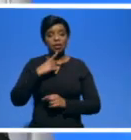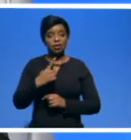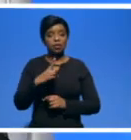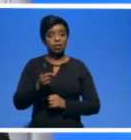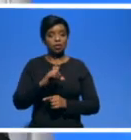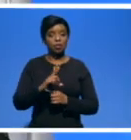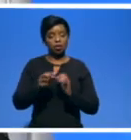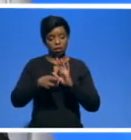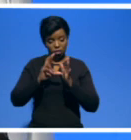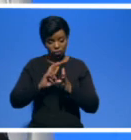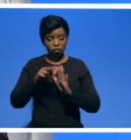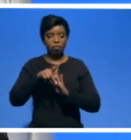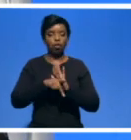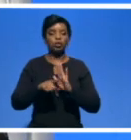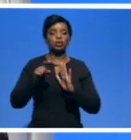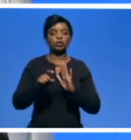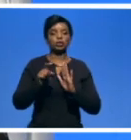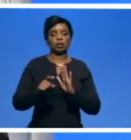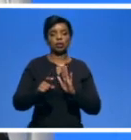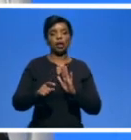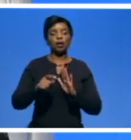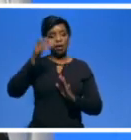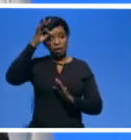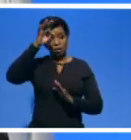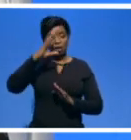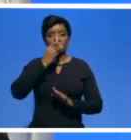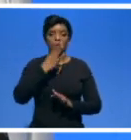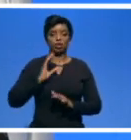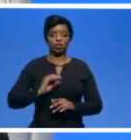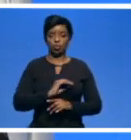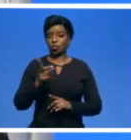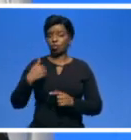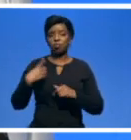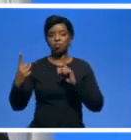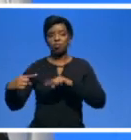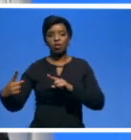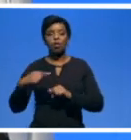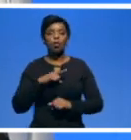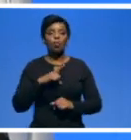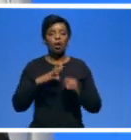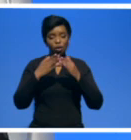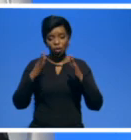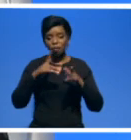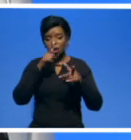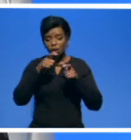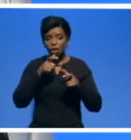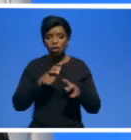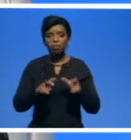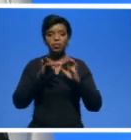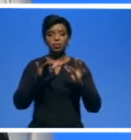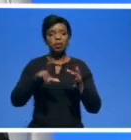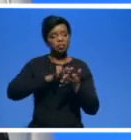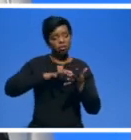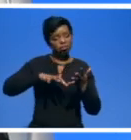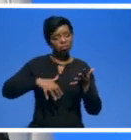the policies of the government. At the moment, the public procurement bill is out for comment, and batho ba ka nnetse bangwala towards the government